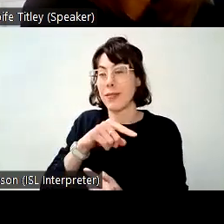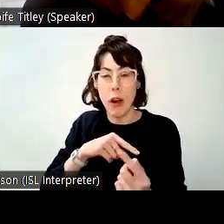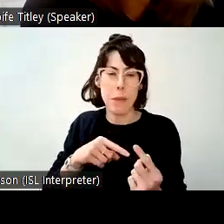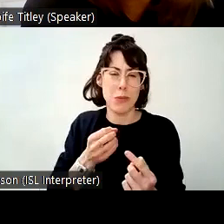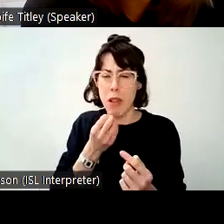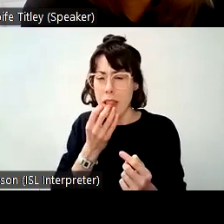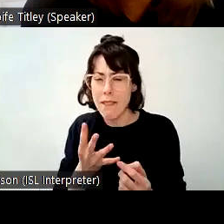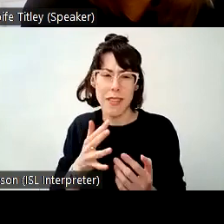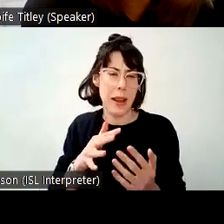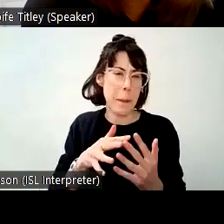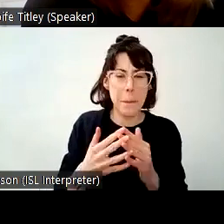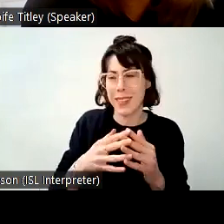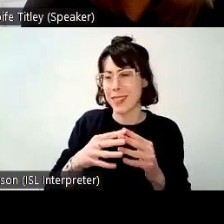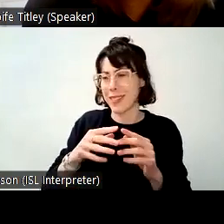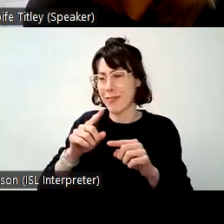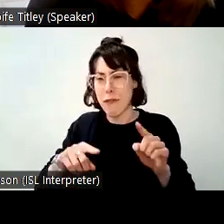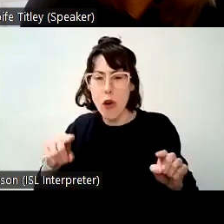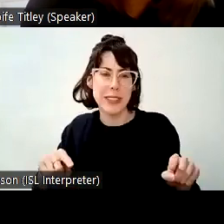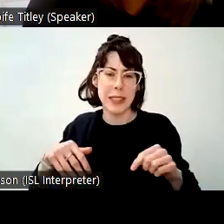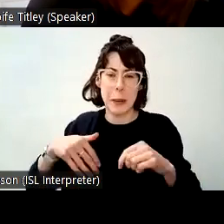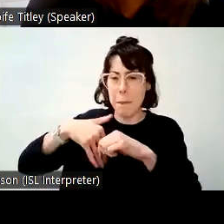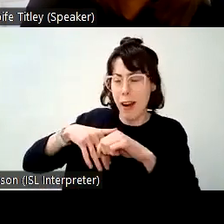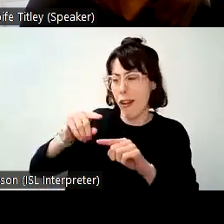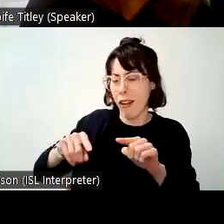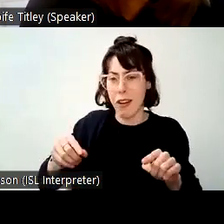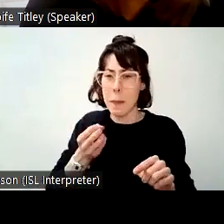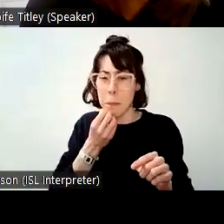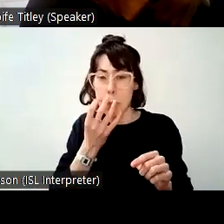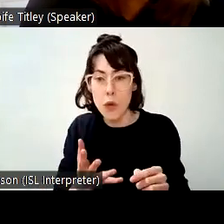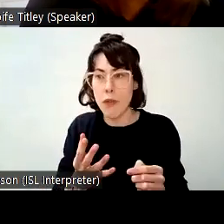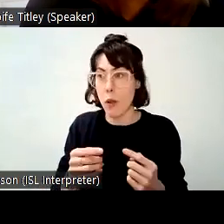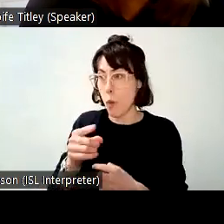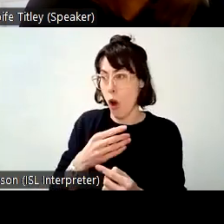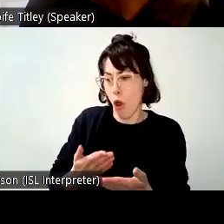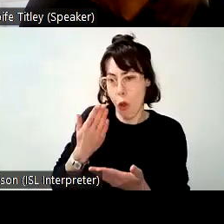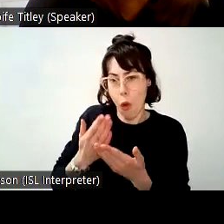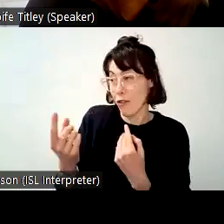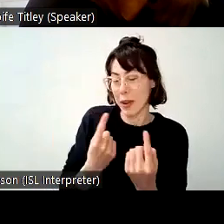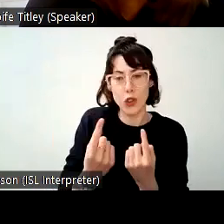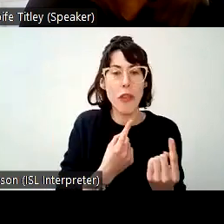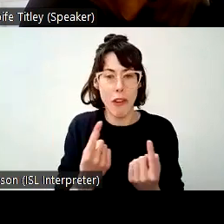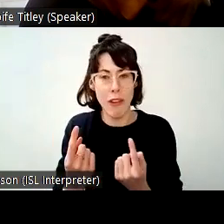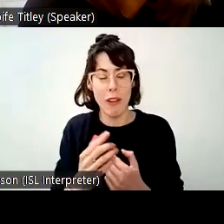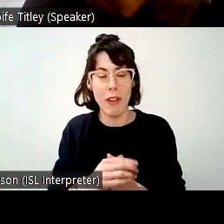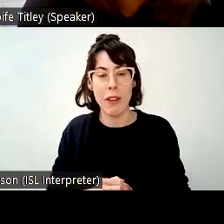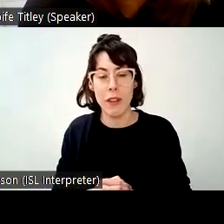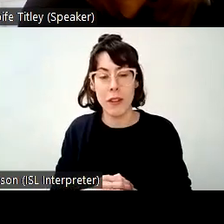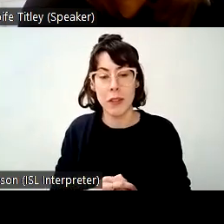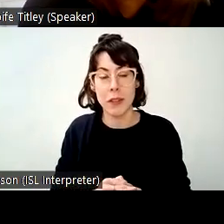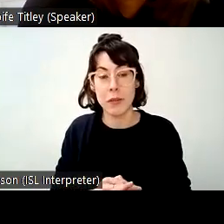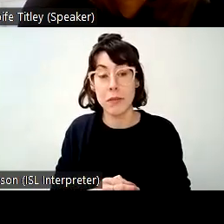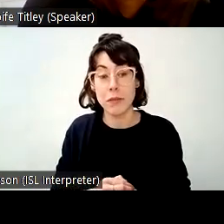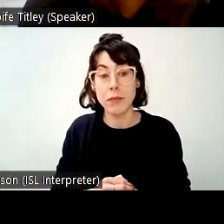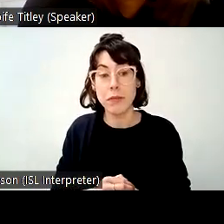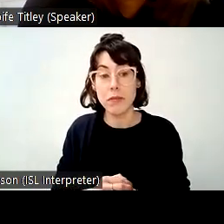places. So it was very much that everybody was on the learning journey and everybody was learning from each other and their context as we went along as well. Just in terms